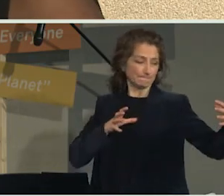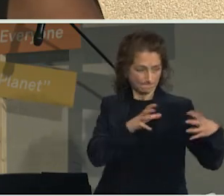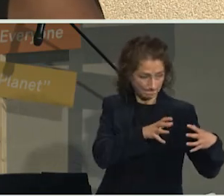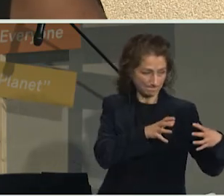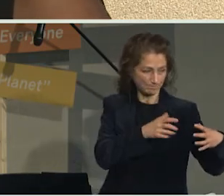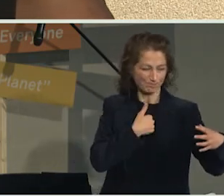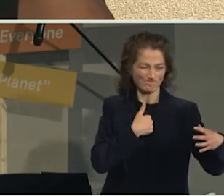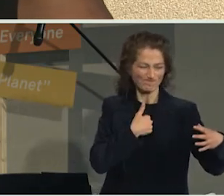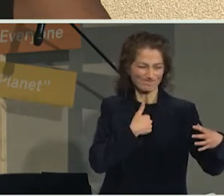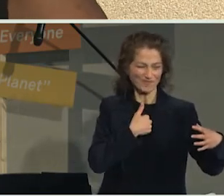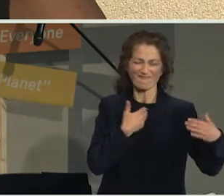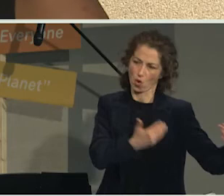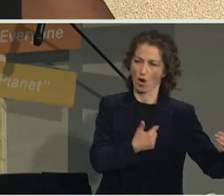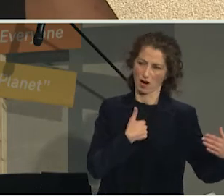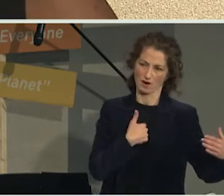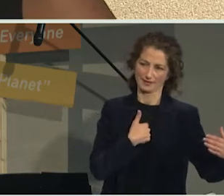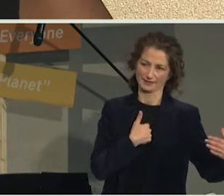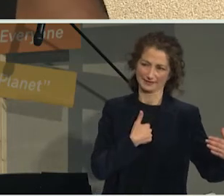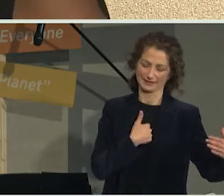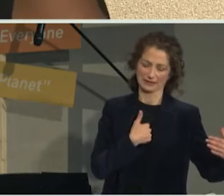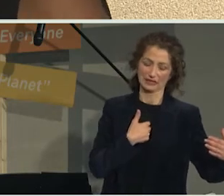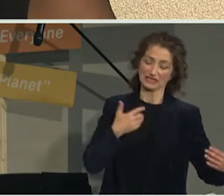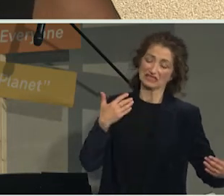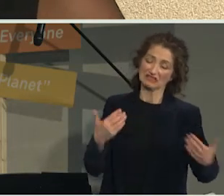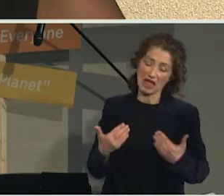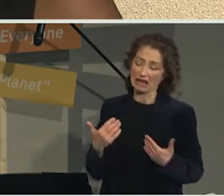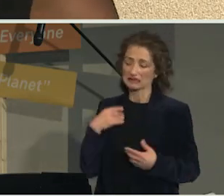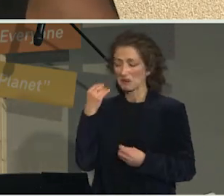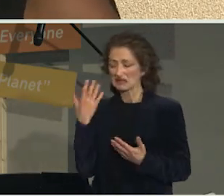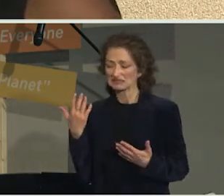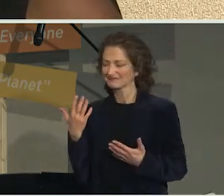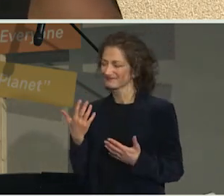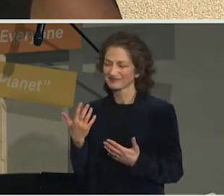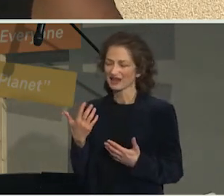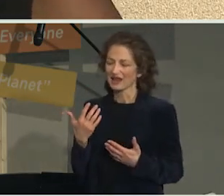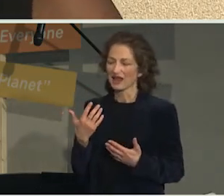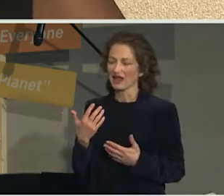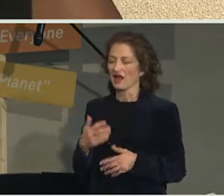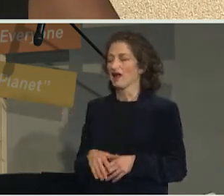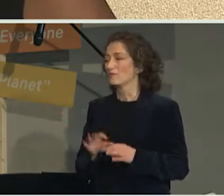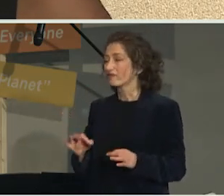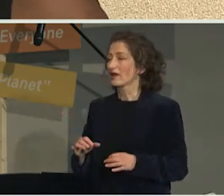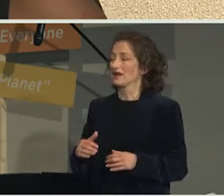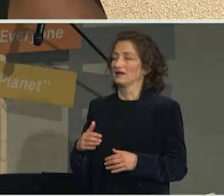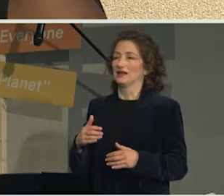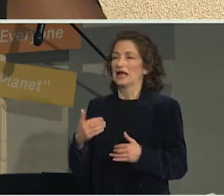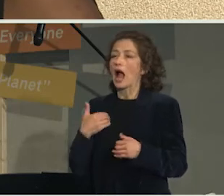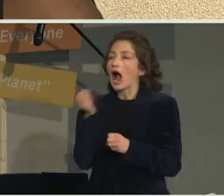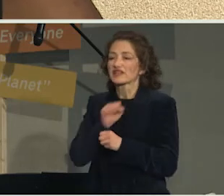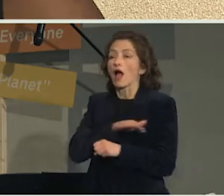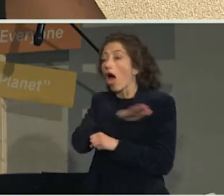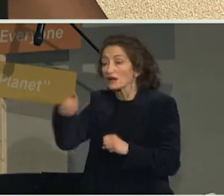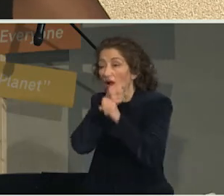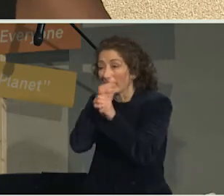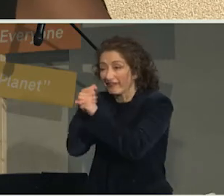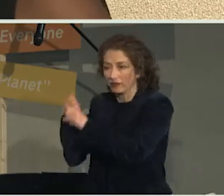ran deep. Perhaps I realized that there were only so many battles that anyone can wage, or only so far from